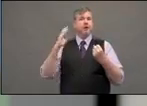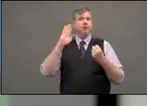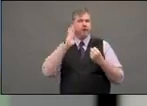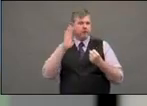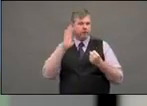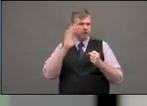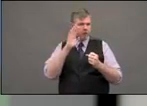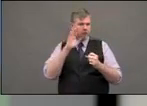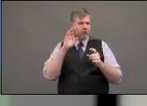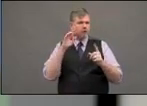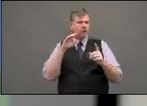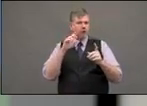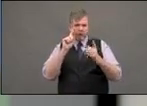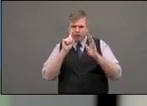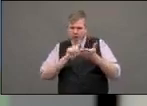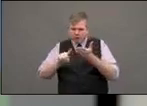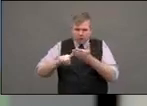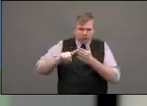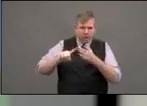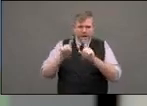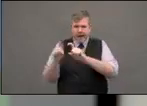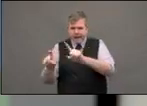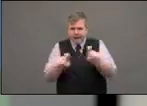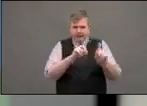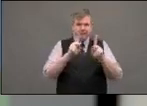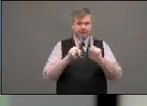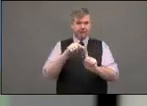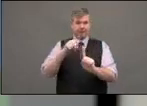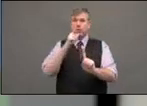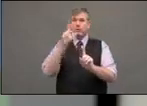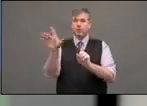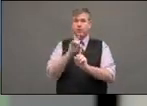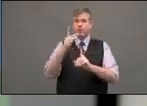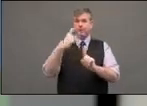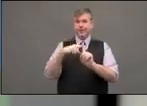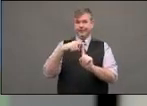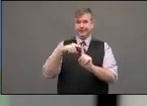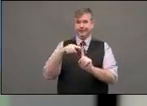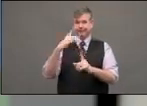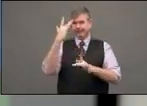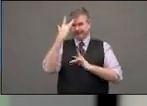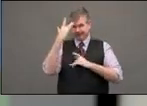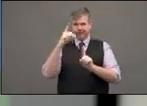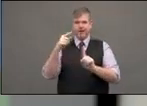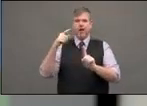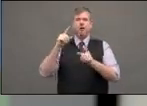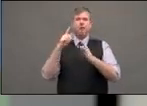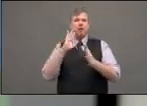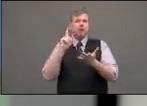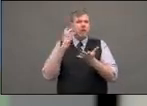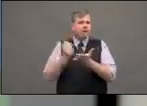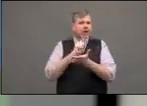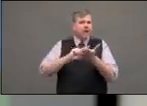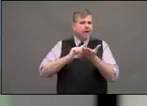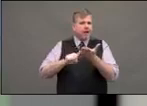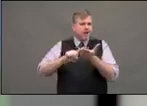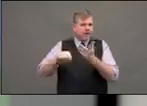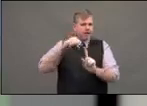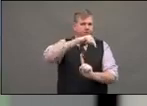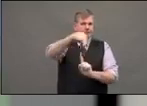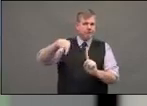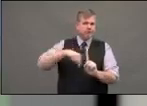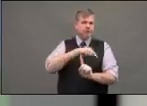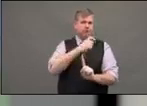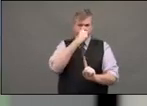about the order of 10, 20, 30 cases a day, and the contacts they may have right now at home, but soon out